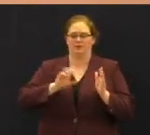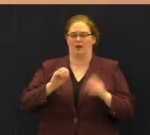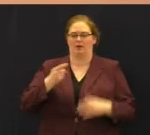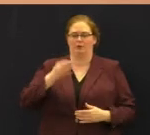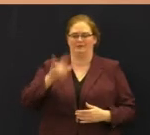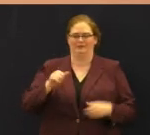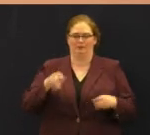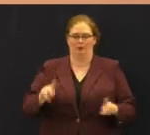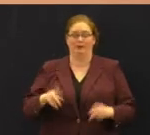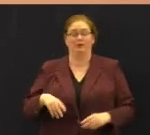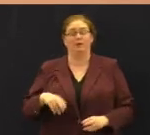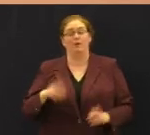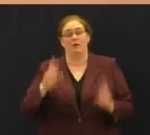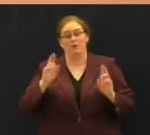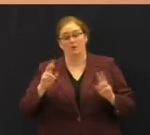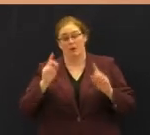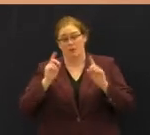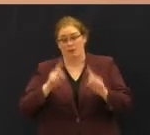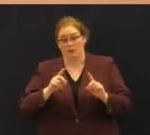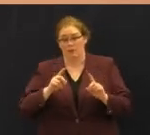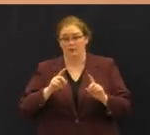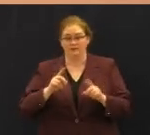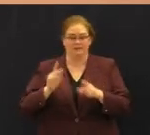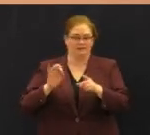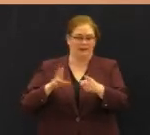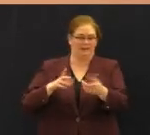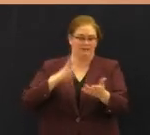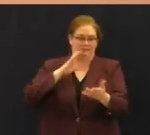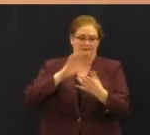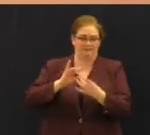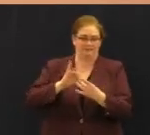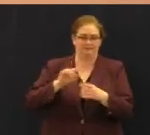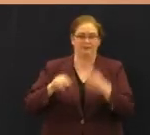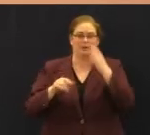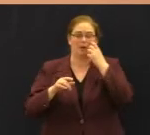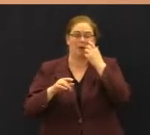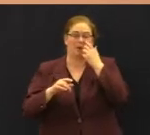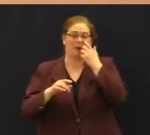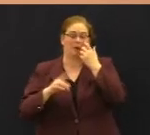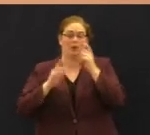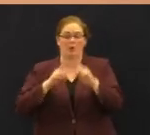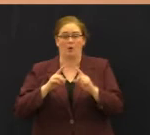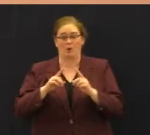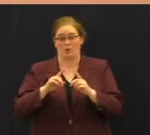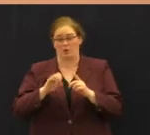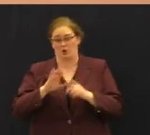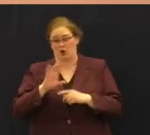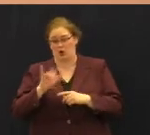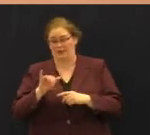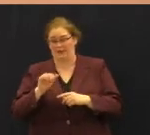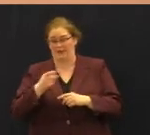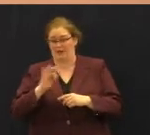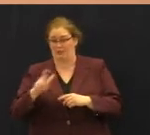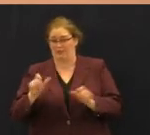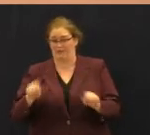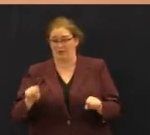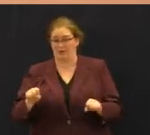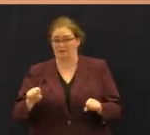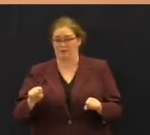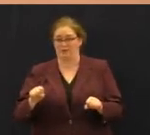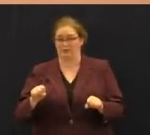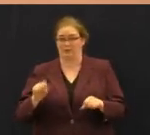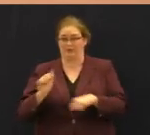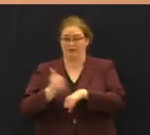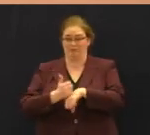Hopefully, our goal is, and Kevin, you'll speak more to this, but our goal is early April, if possible, if we can get all the pieces